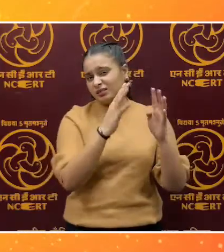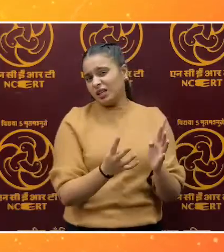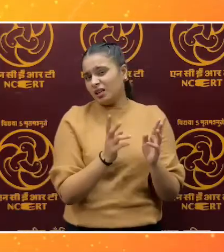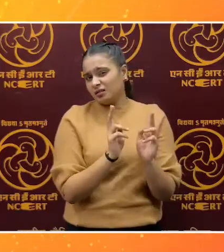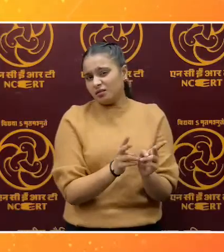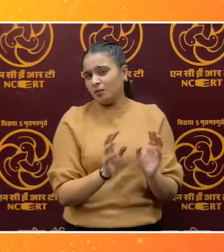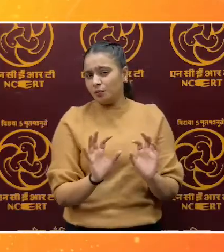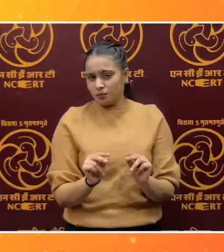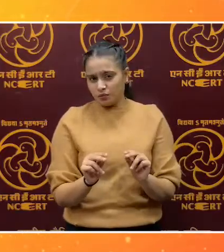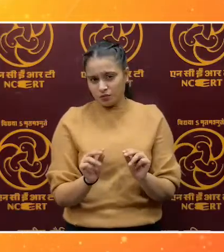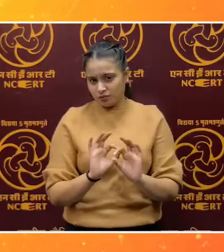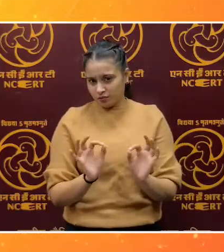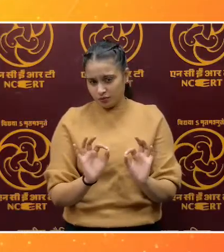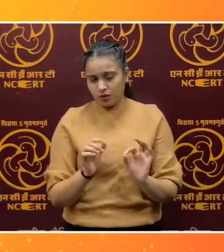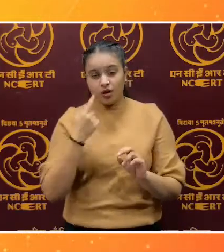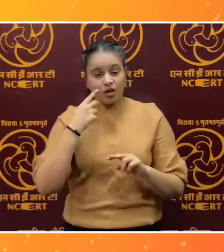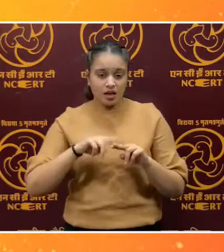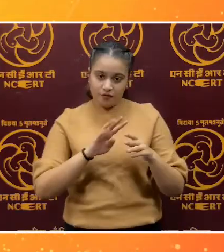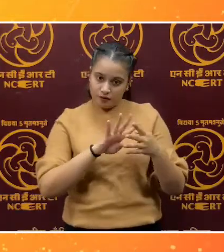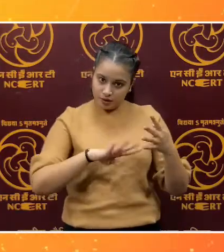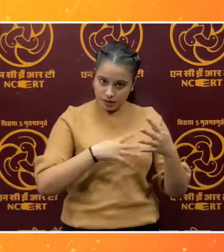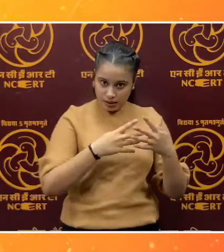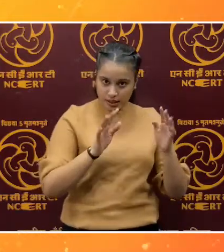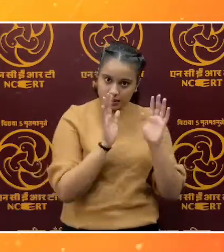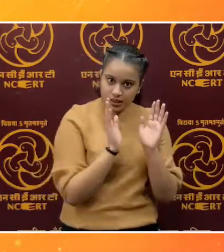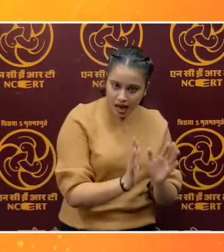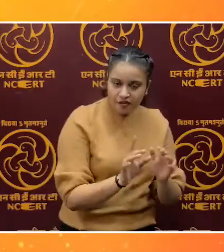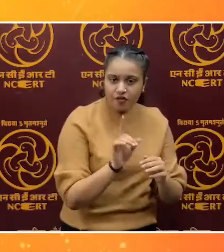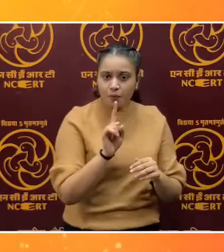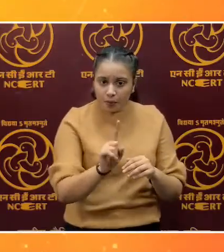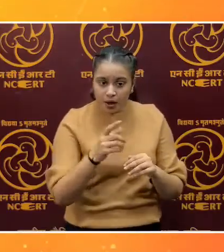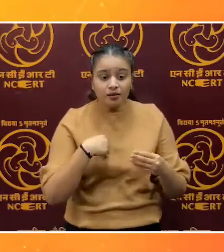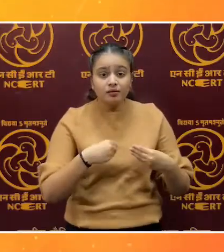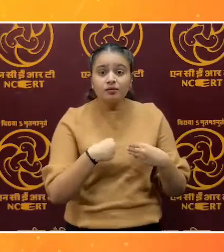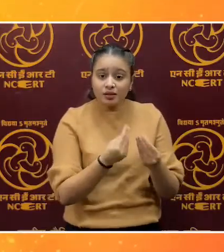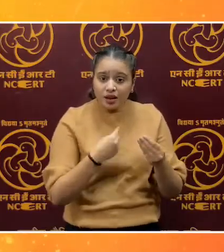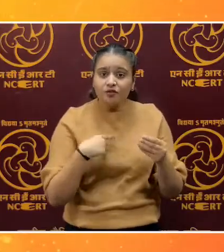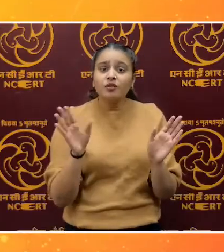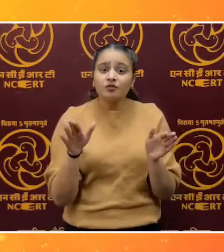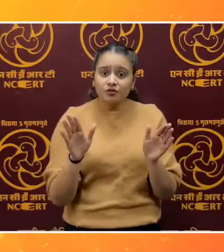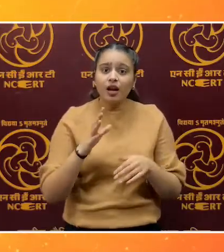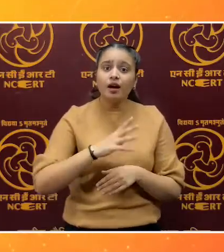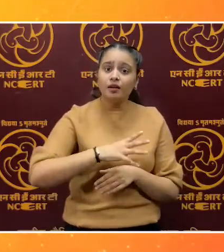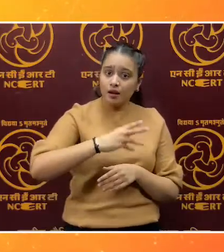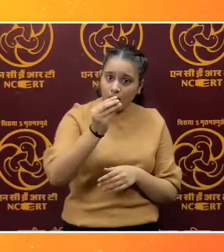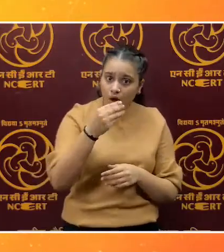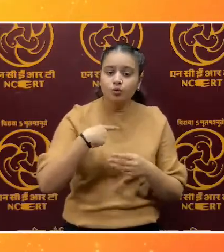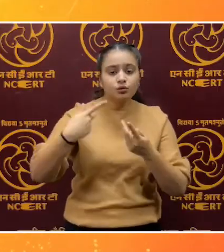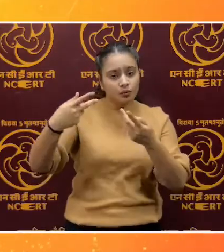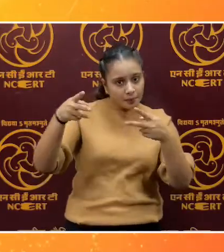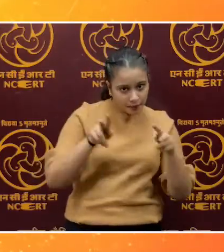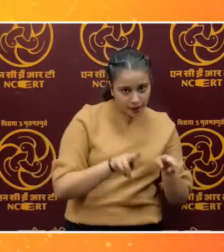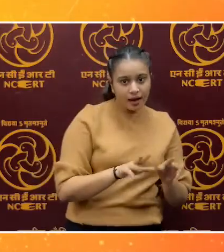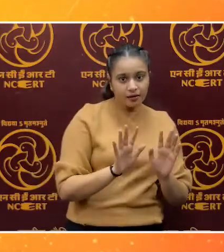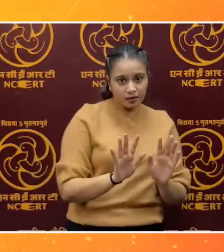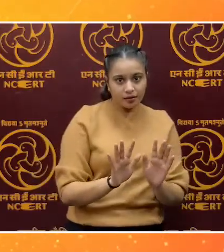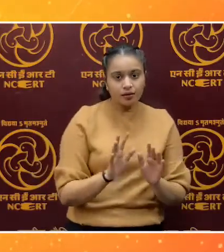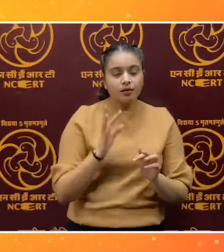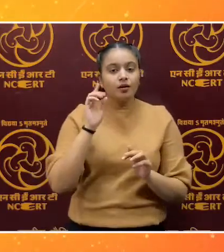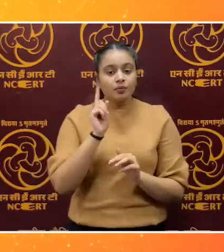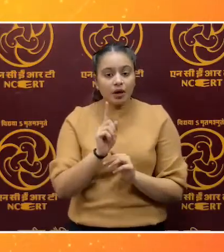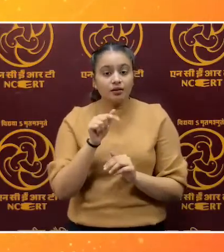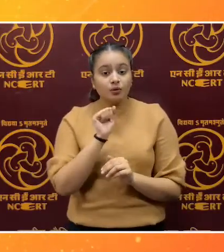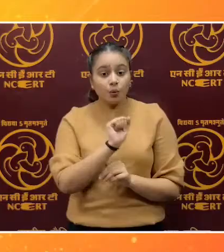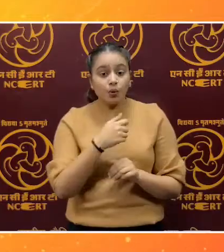they should not be caged, or if they are caged, they should be given that liberty of flying also, to take a flight, and because they are